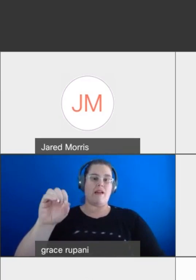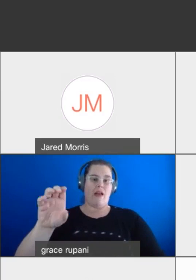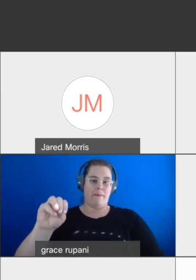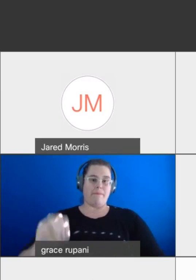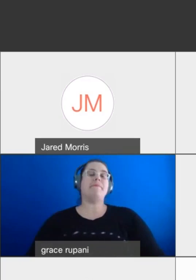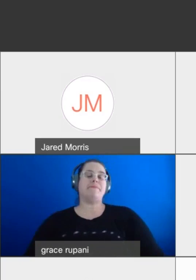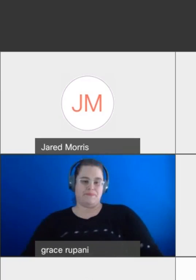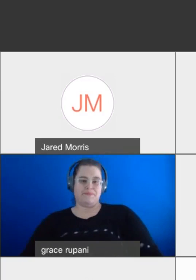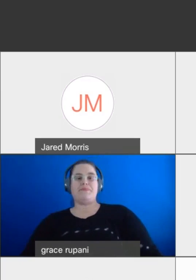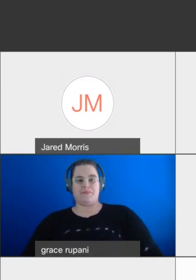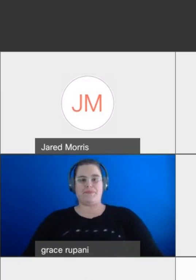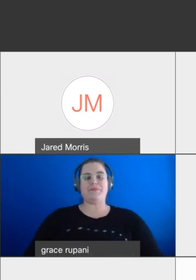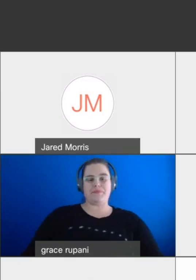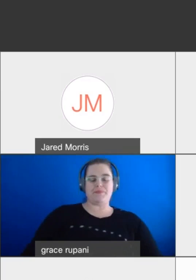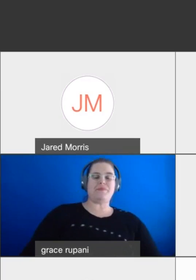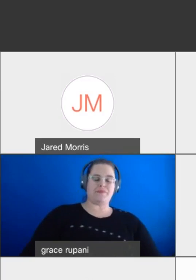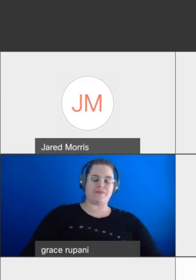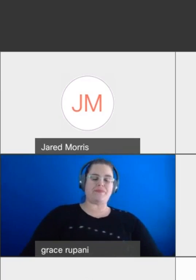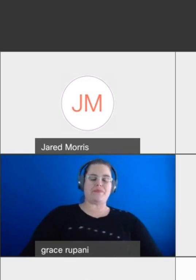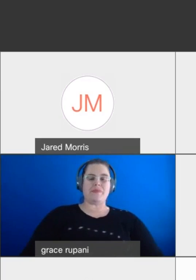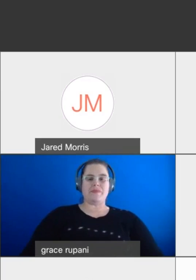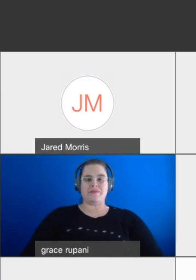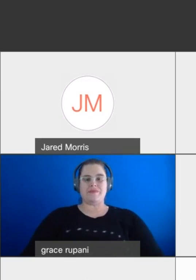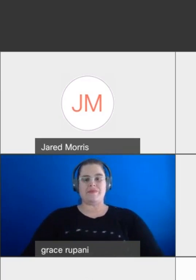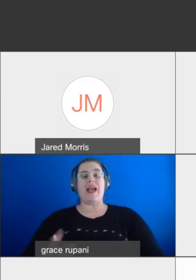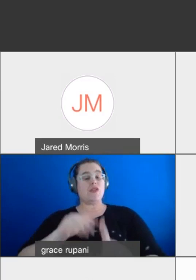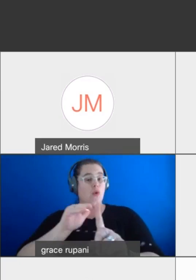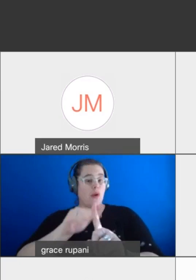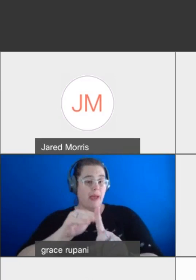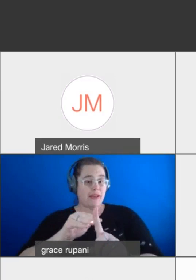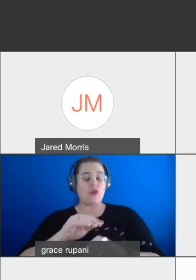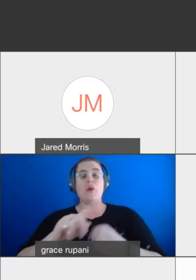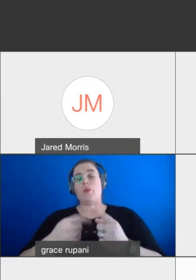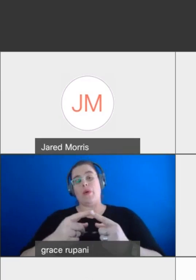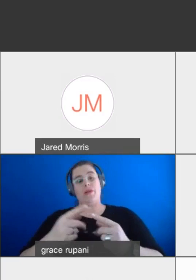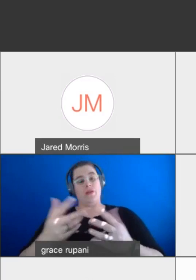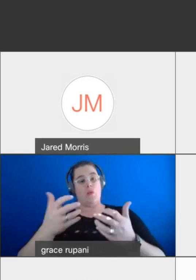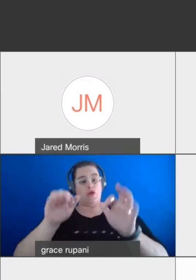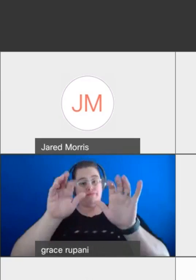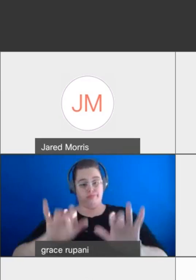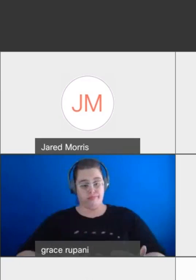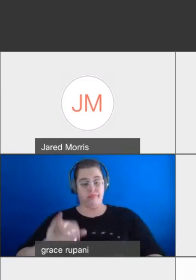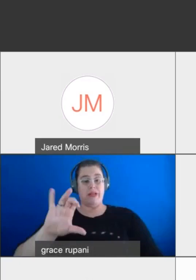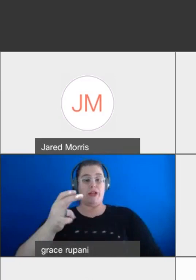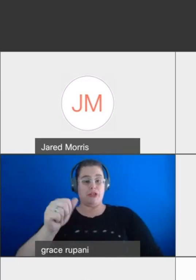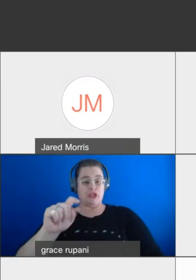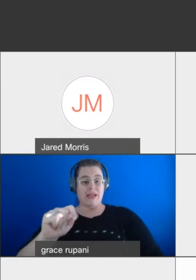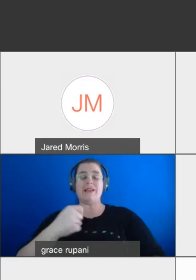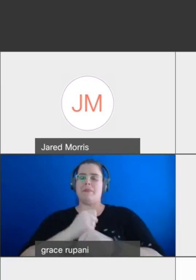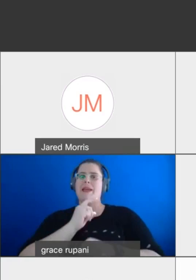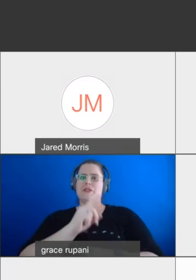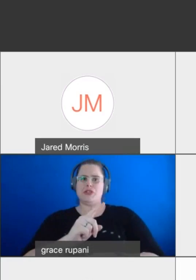if you're going to type in a question, make sure you scroll down and type the question to